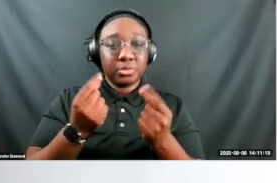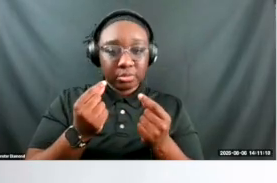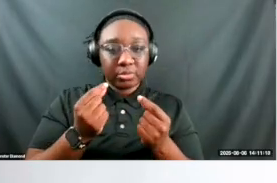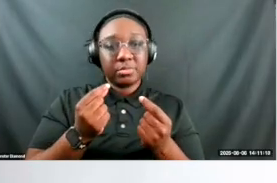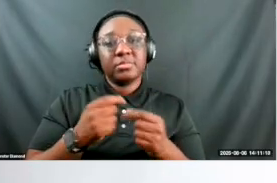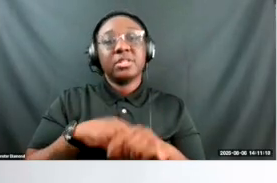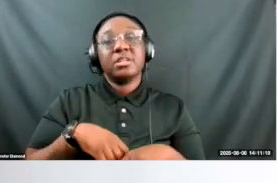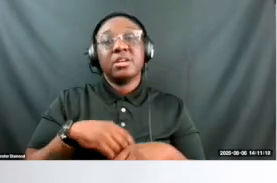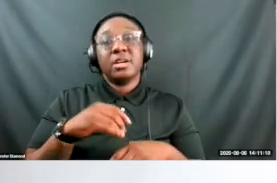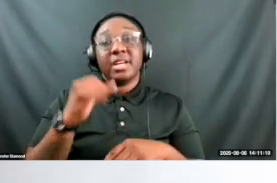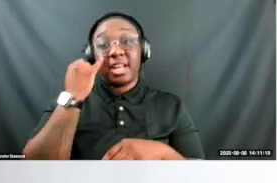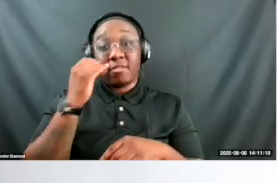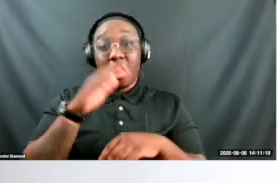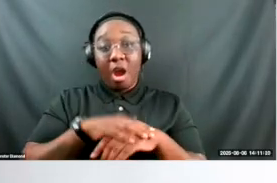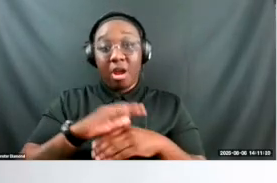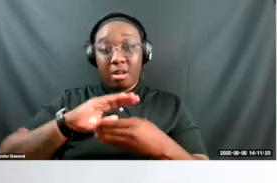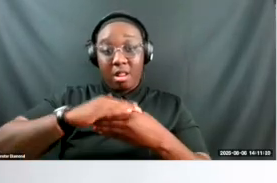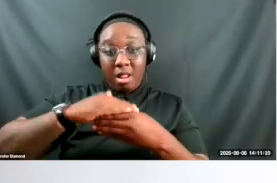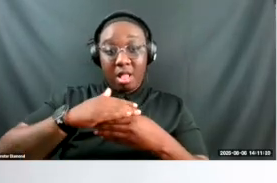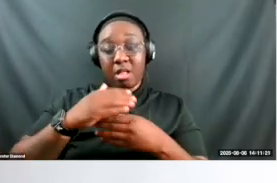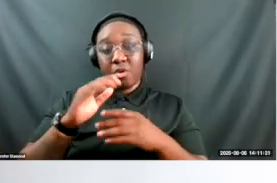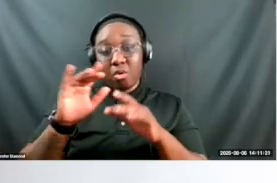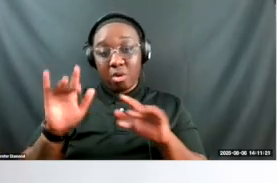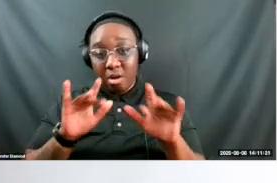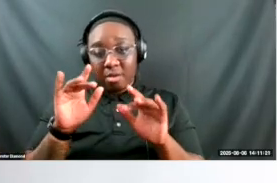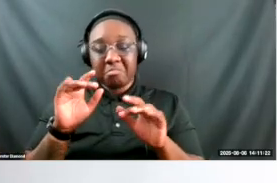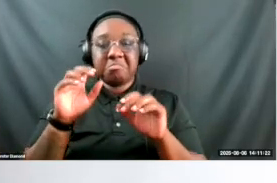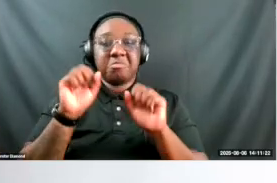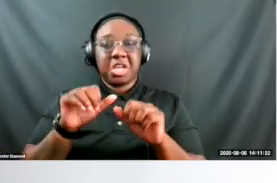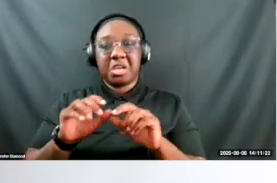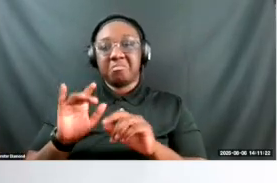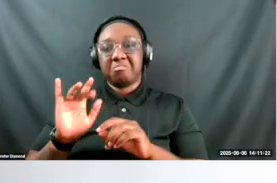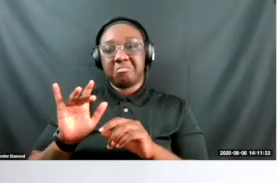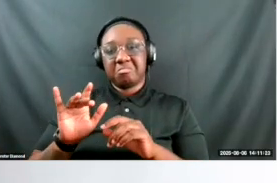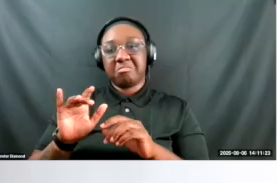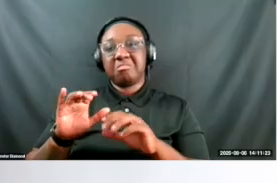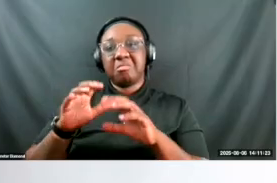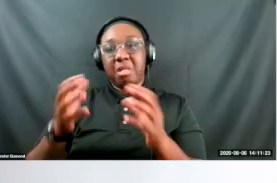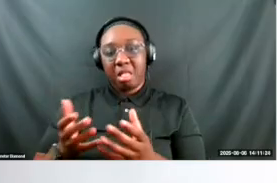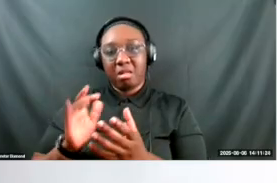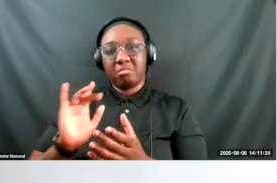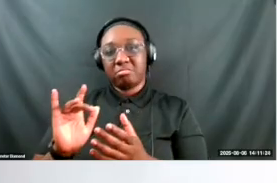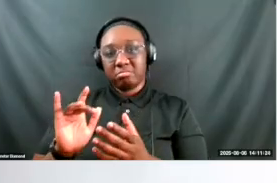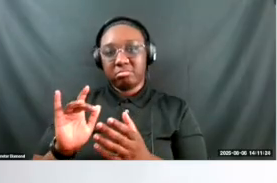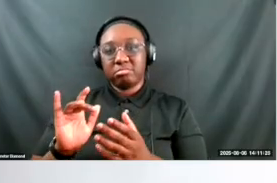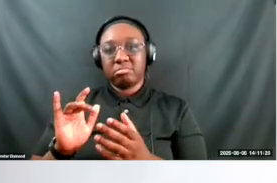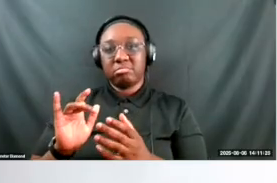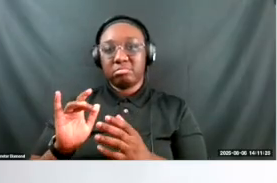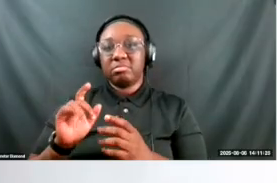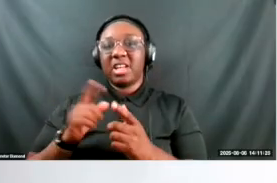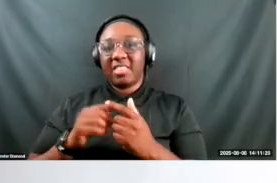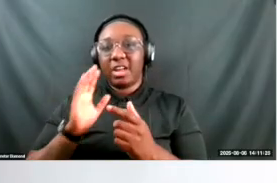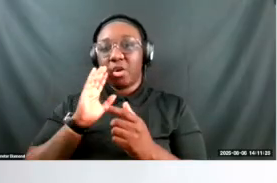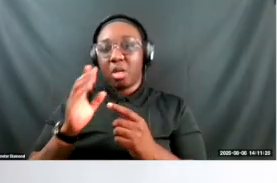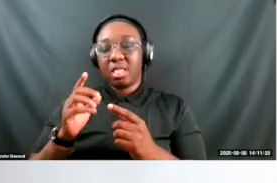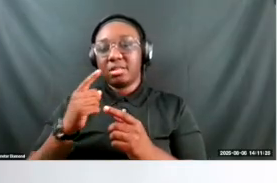the Participants tab. If you are using an updated version of Zoom, you may need to click on the React or Reactions option on the Zoom navigation bar and